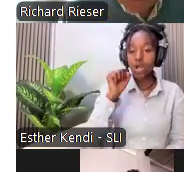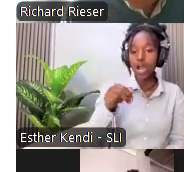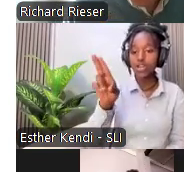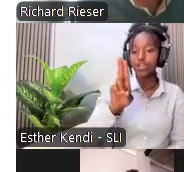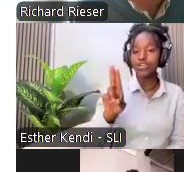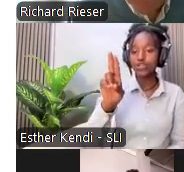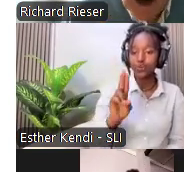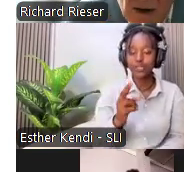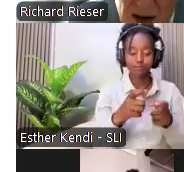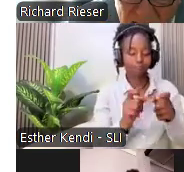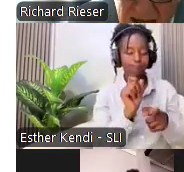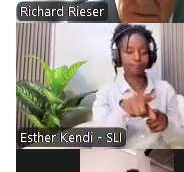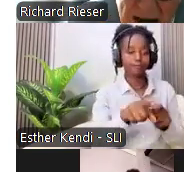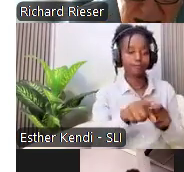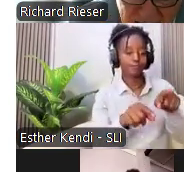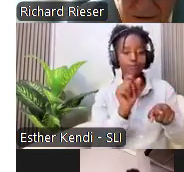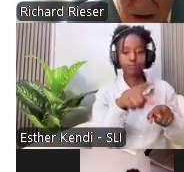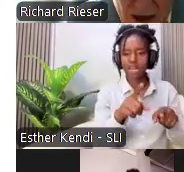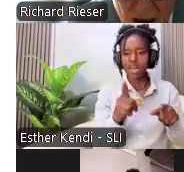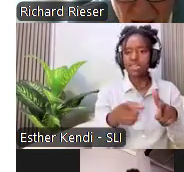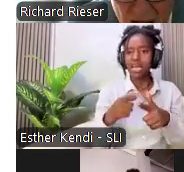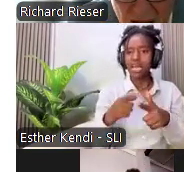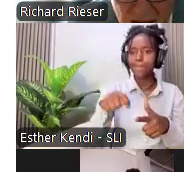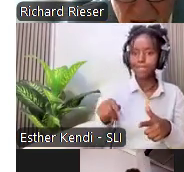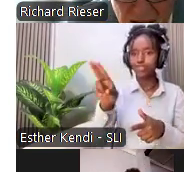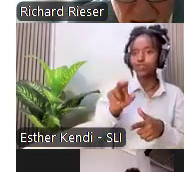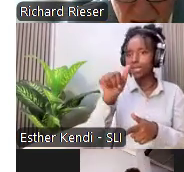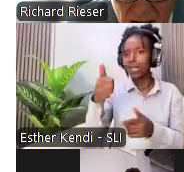to text. We don't need expensive